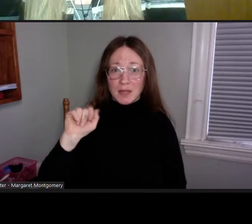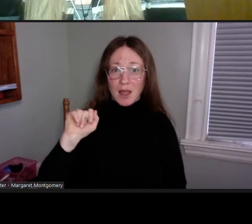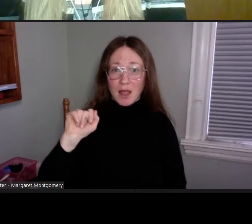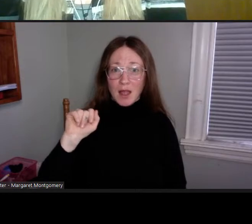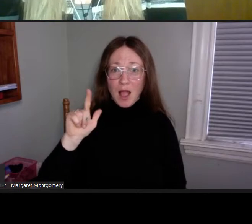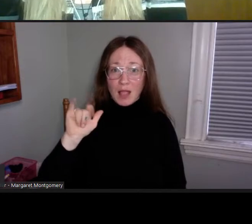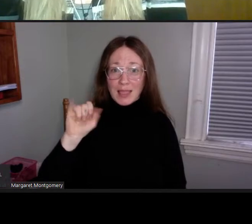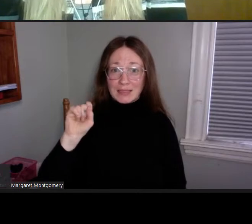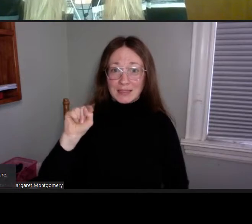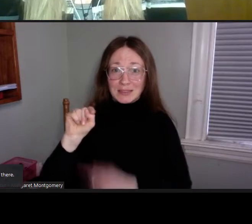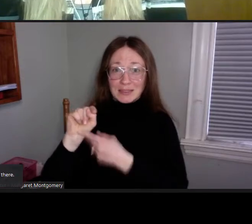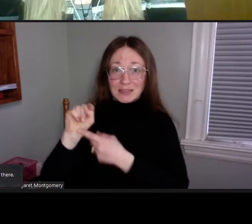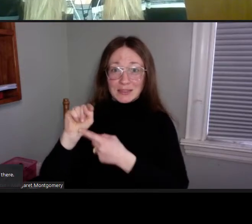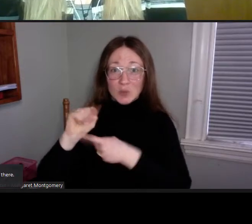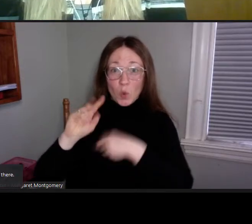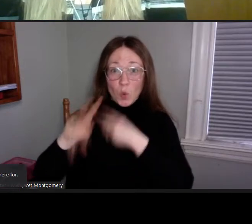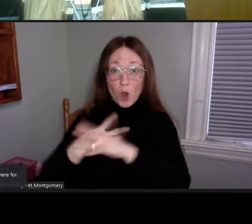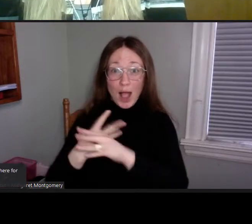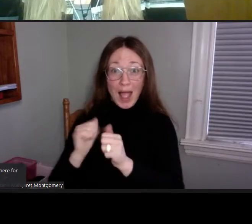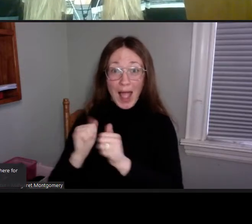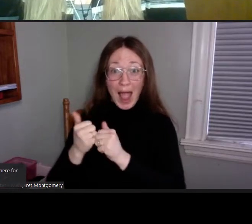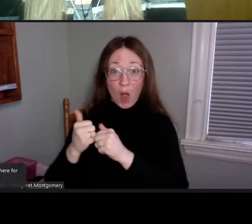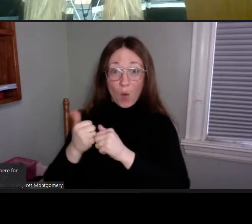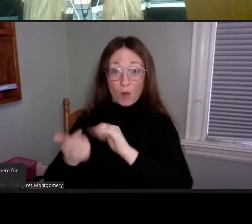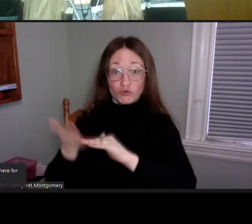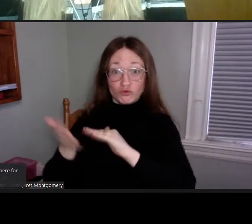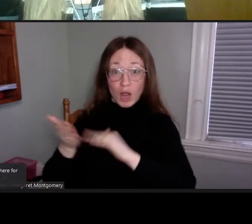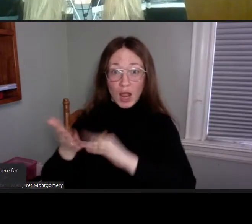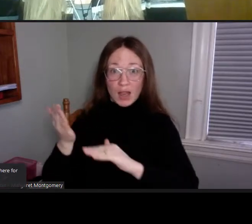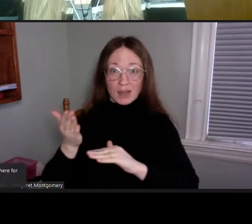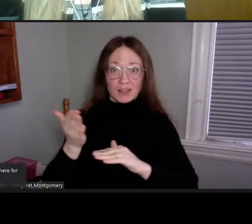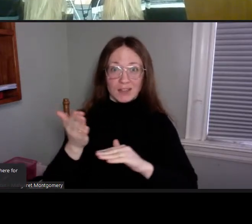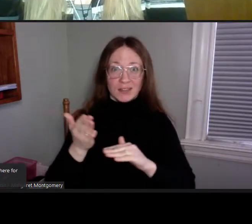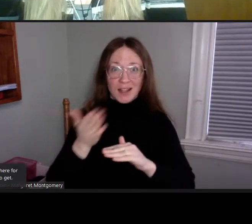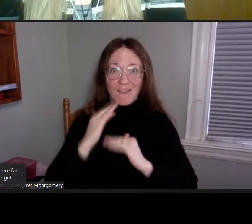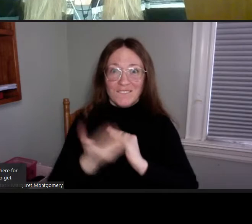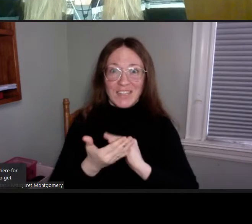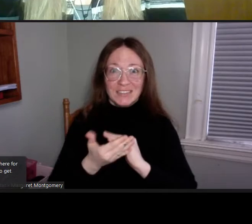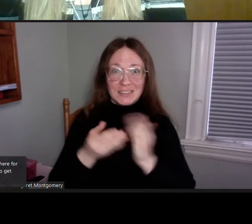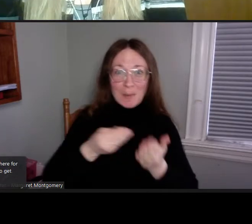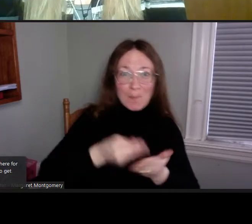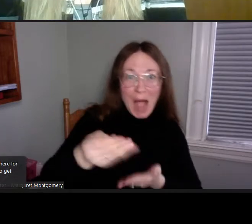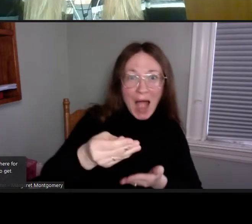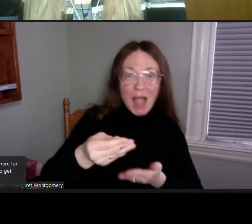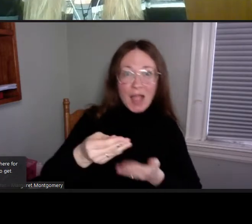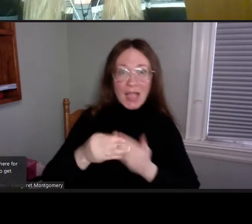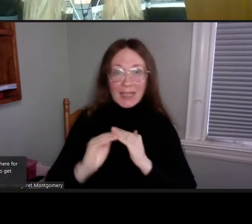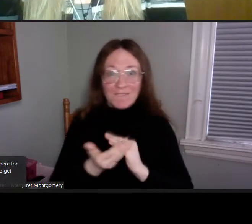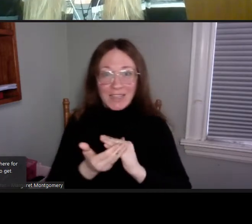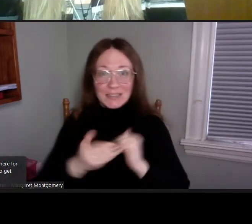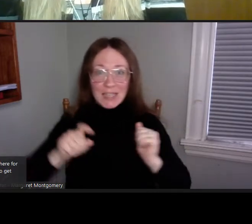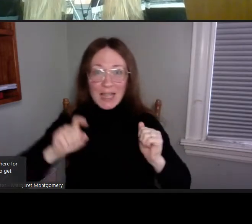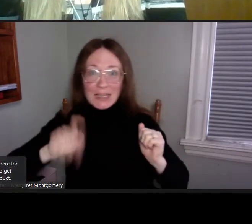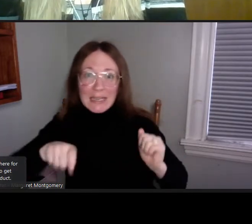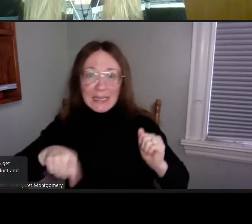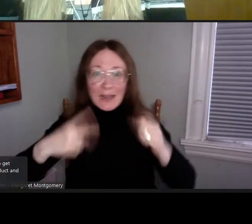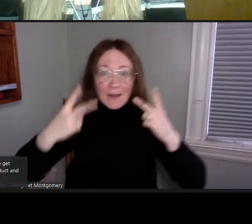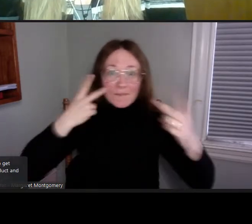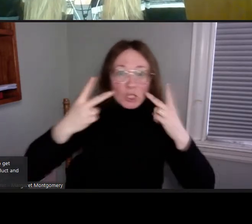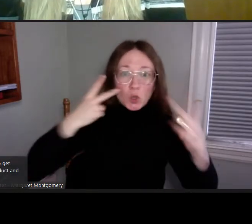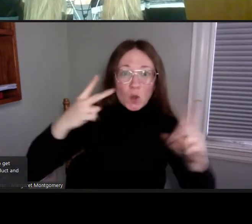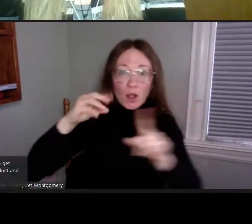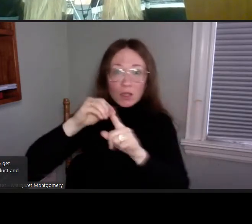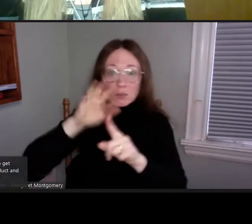And commercials are there for the visual, to stimulate your brain, to get you going, to get you want that product and have that